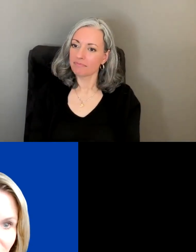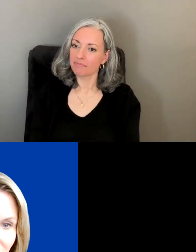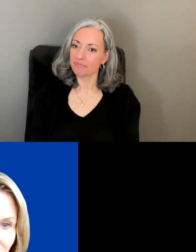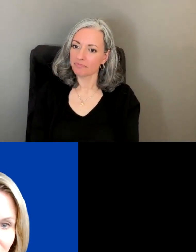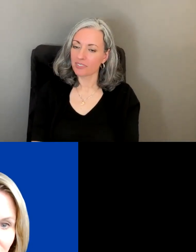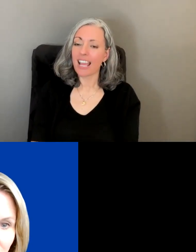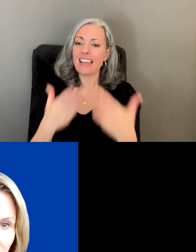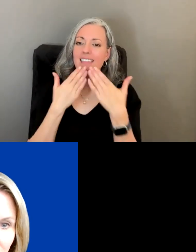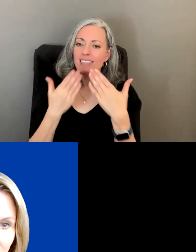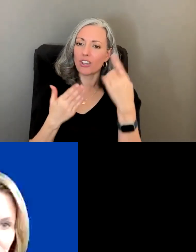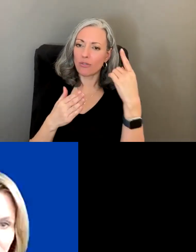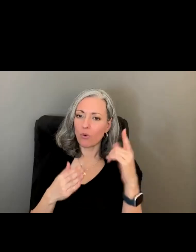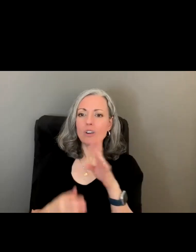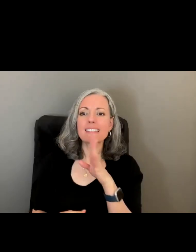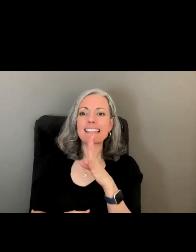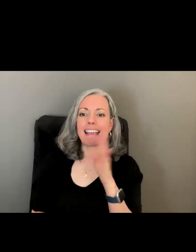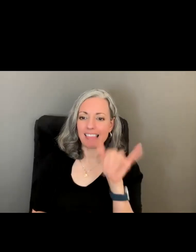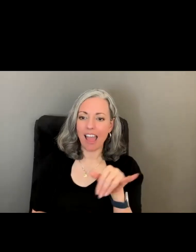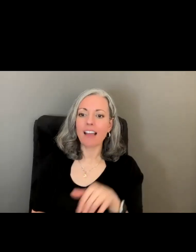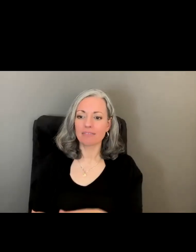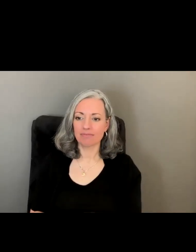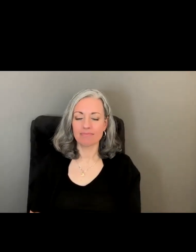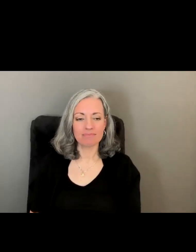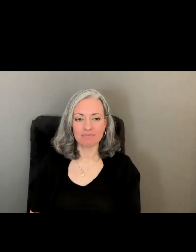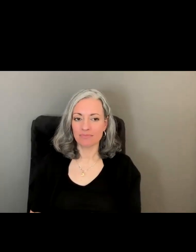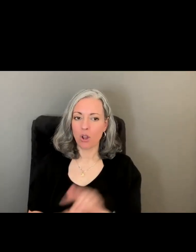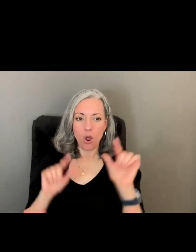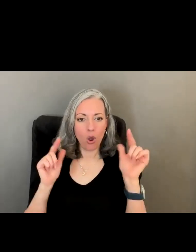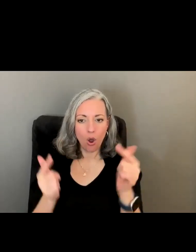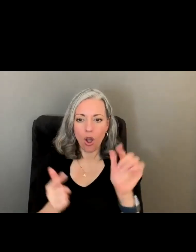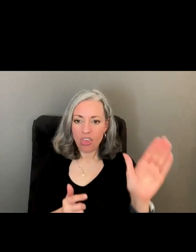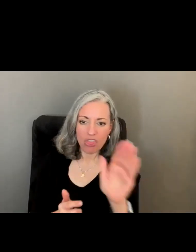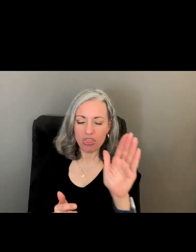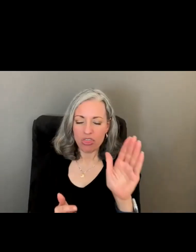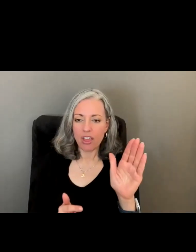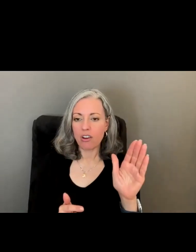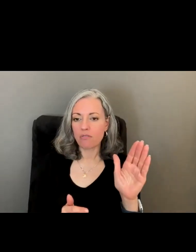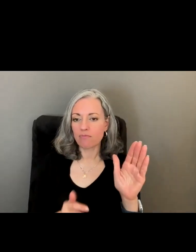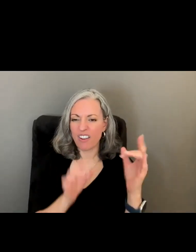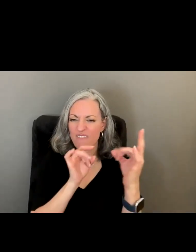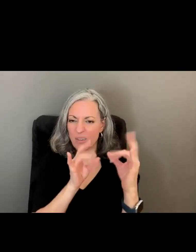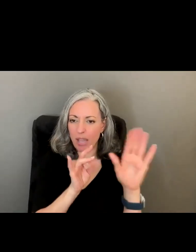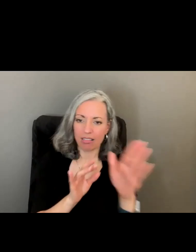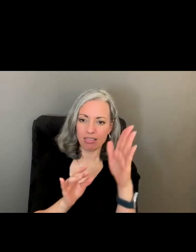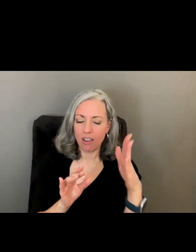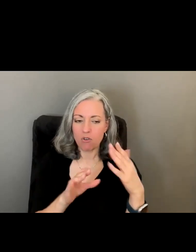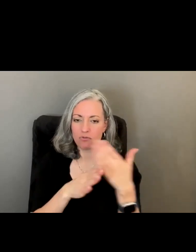And thank you for saying that every one of their, what they share, their feedback is important.